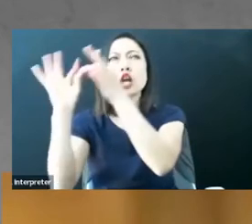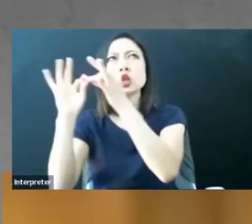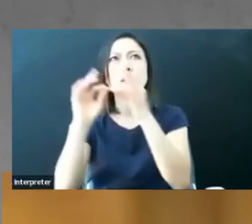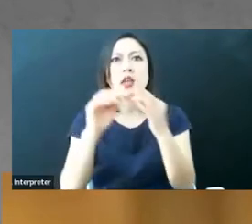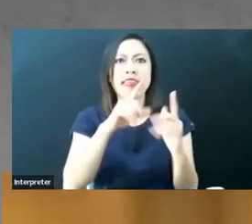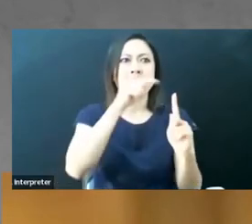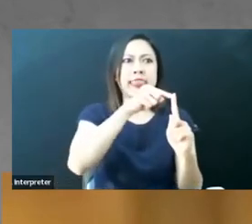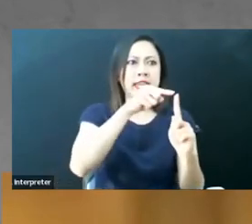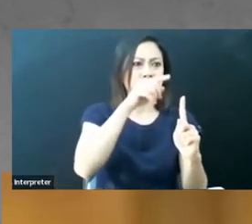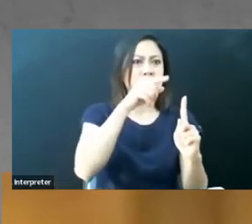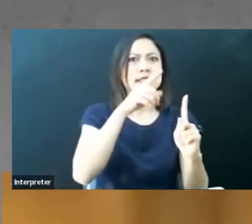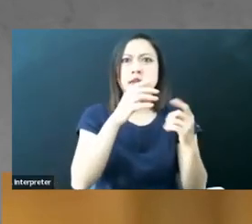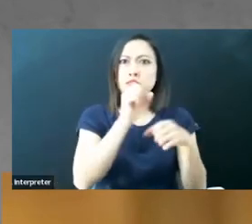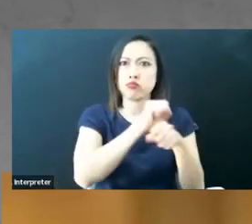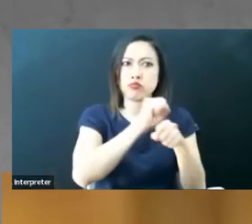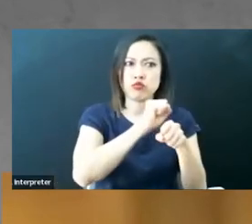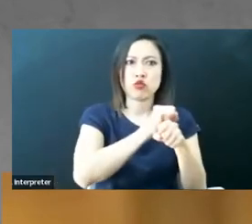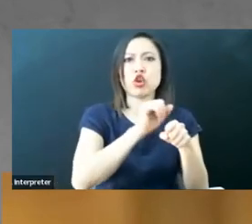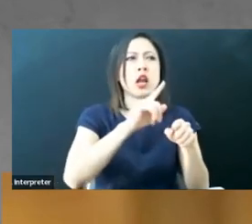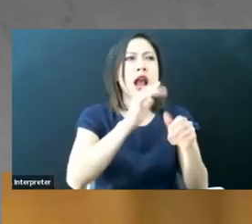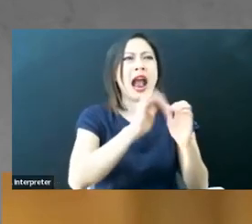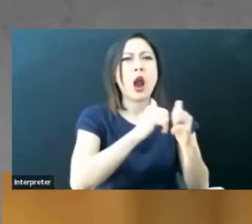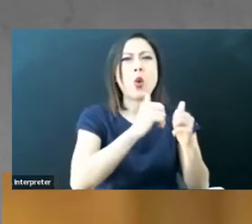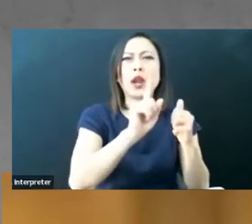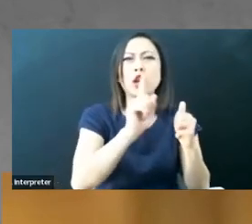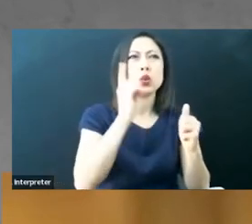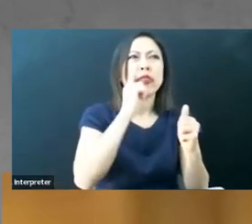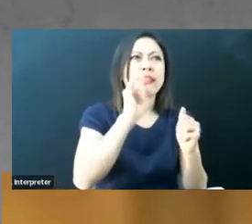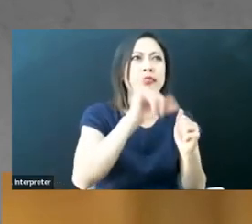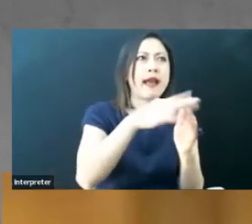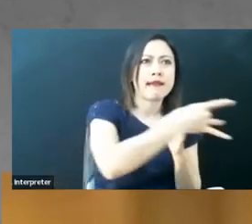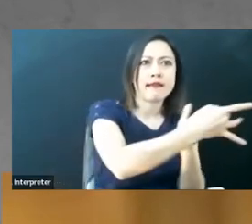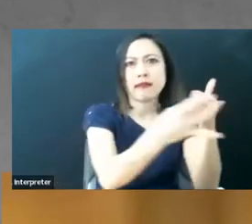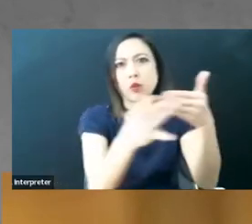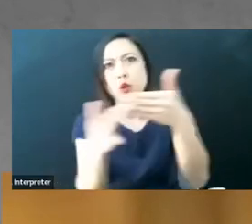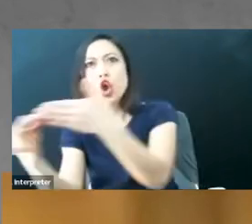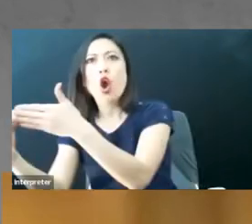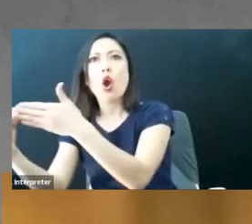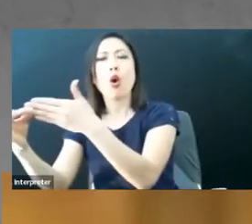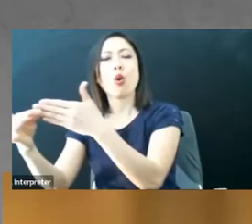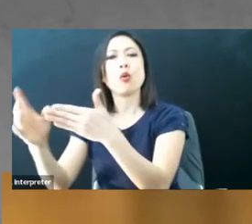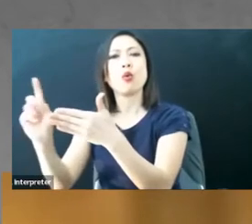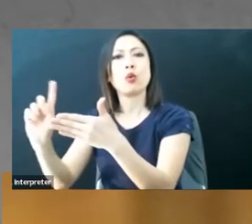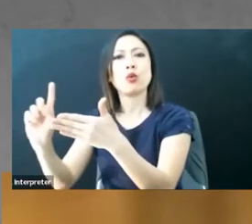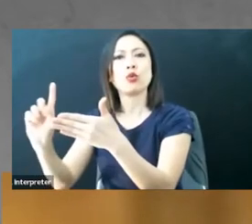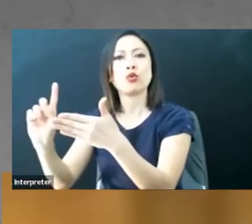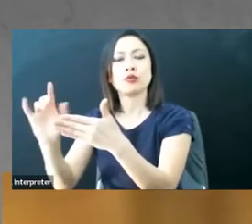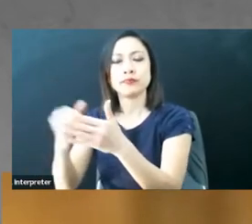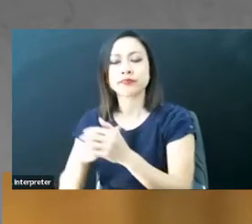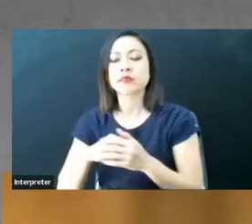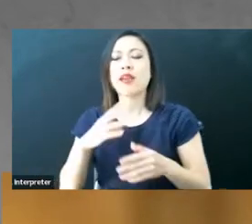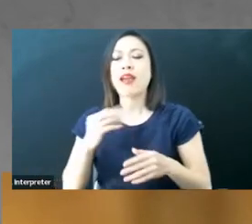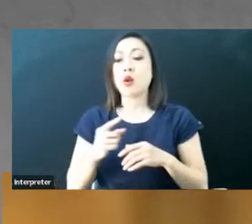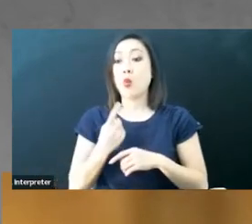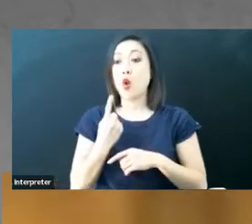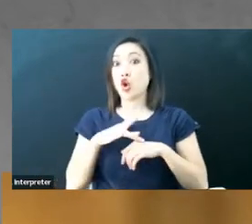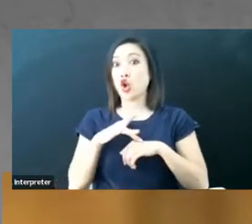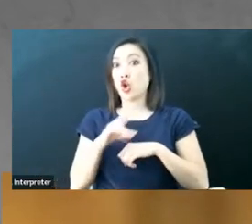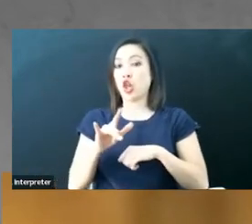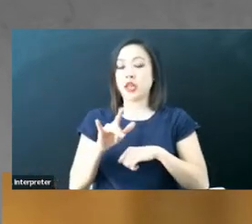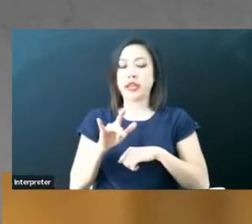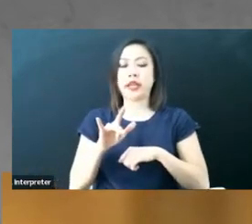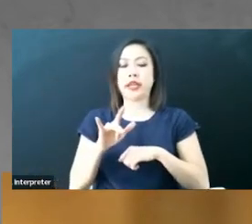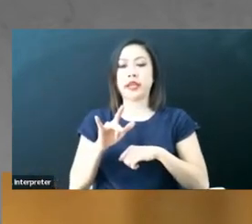question, A. B, for a small company, I think one of the very important elements fairly early on in one's